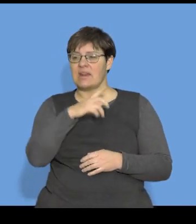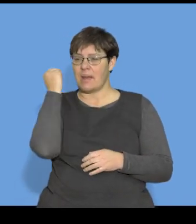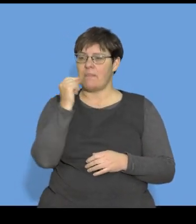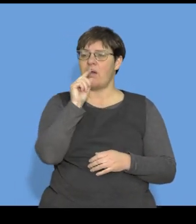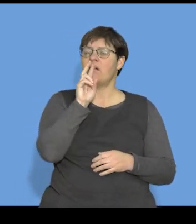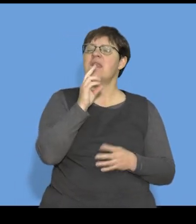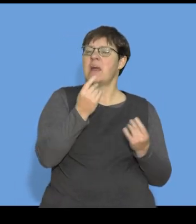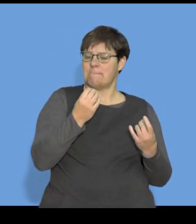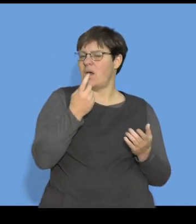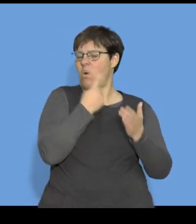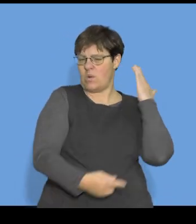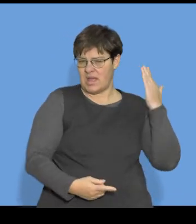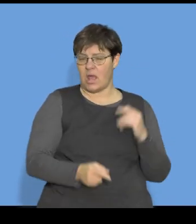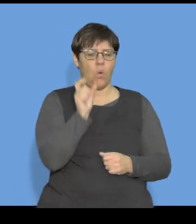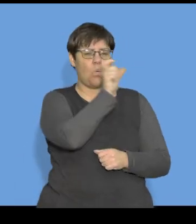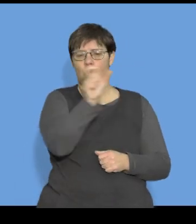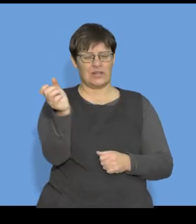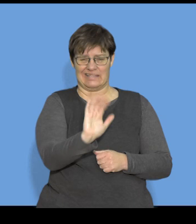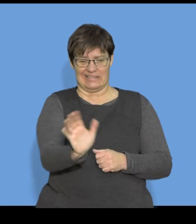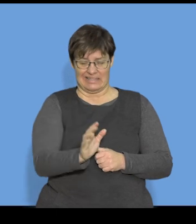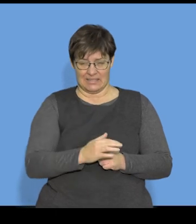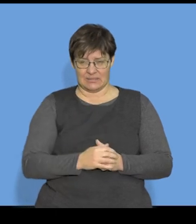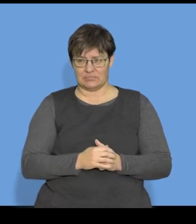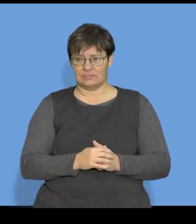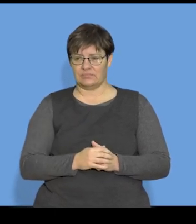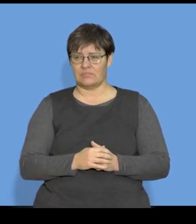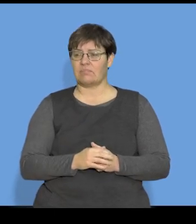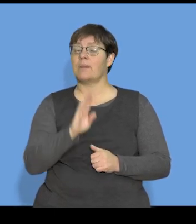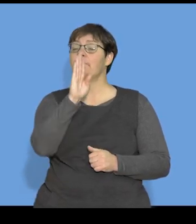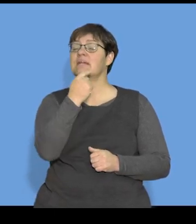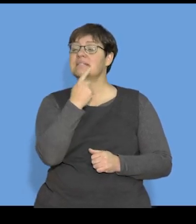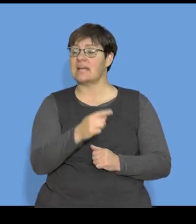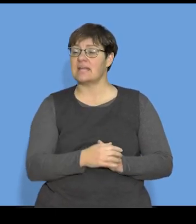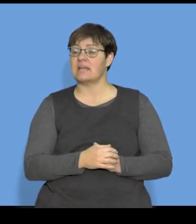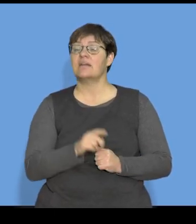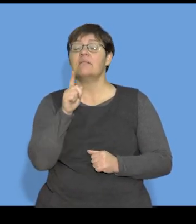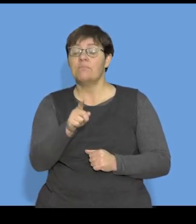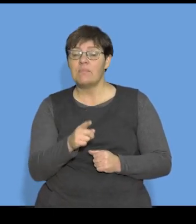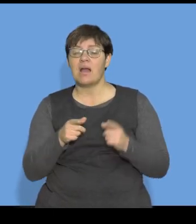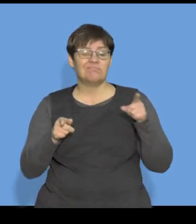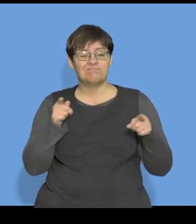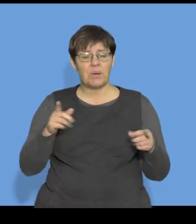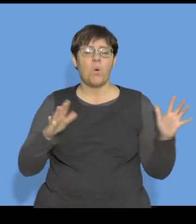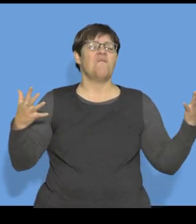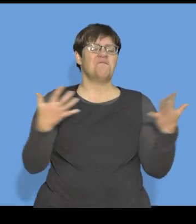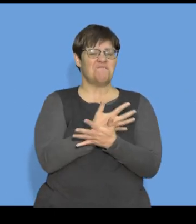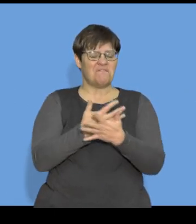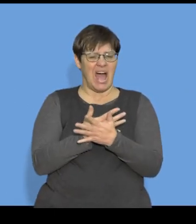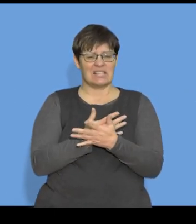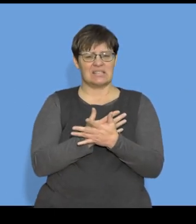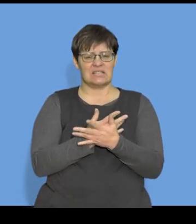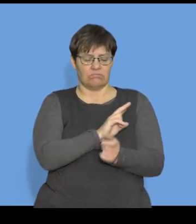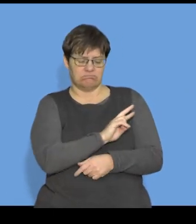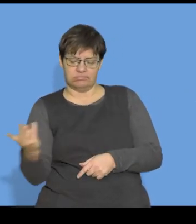You give the number 1, 2, 3 only. You don't write the words. Number B says the one that will have